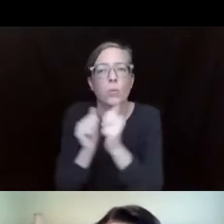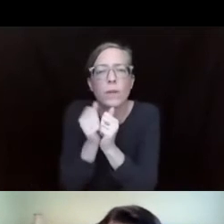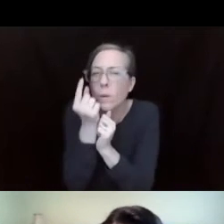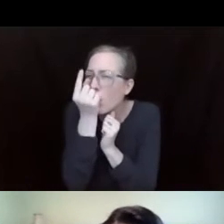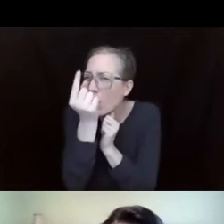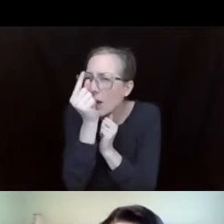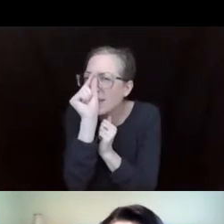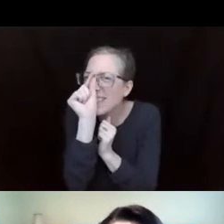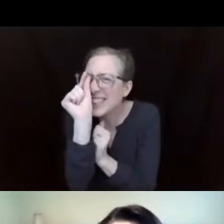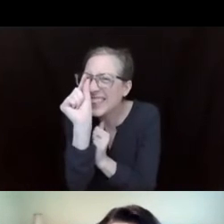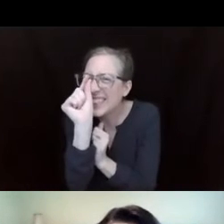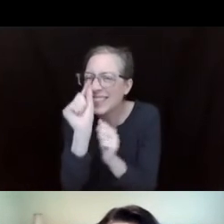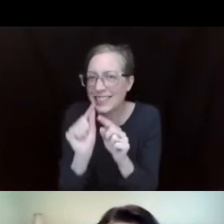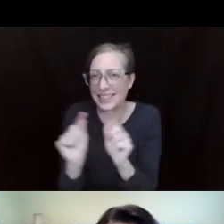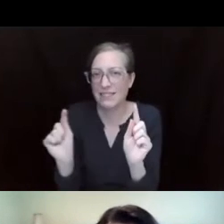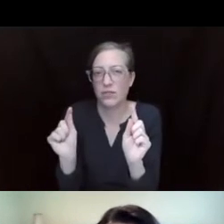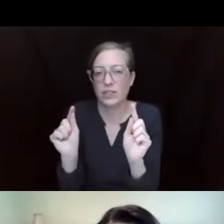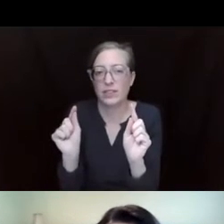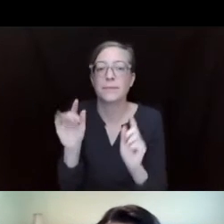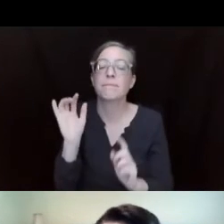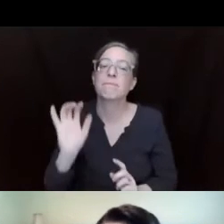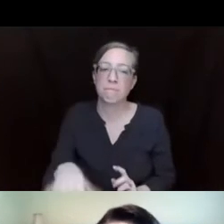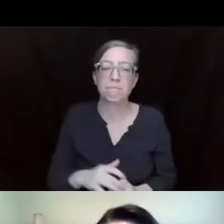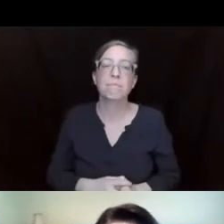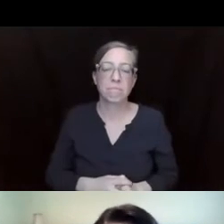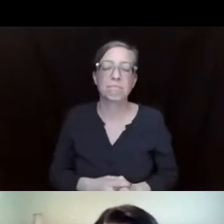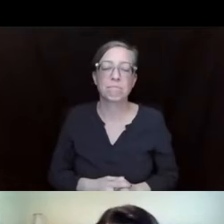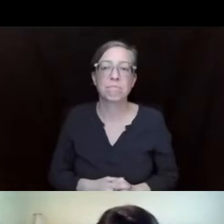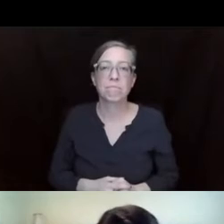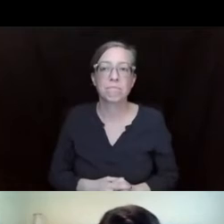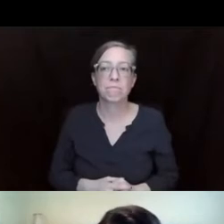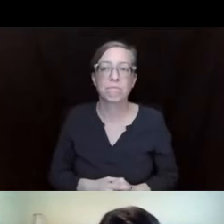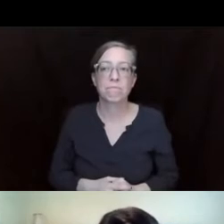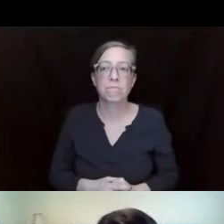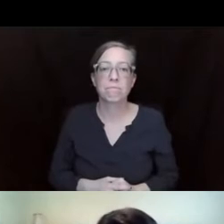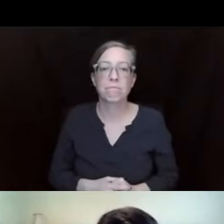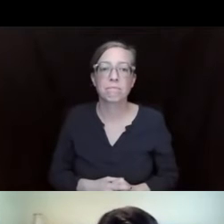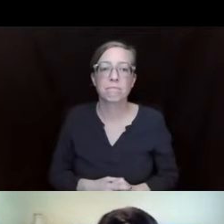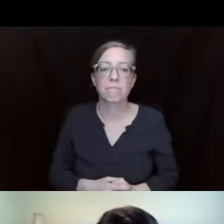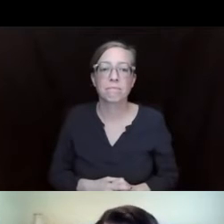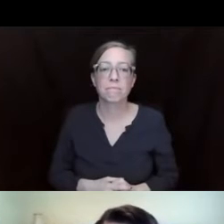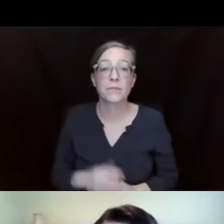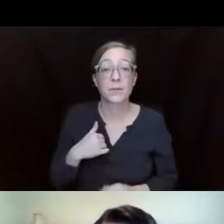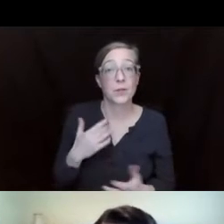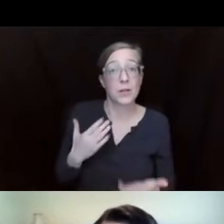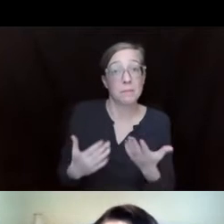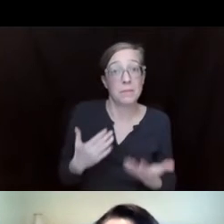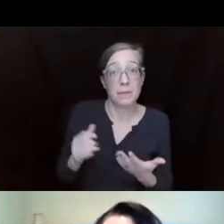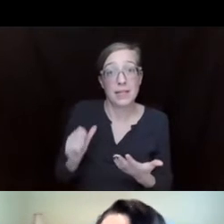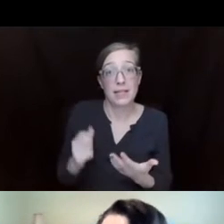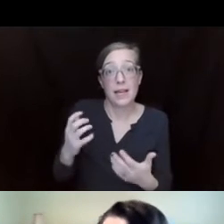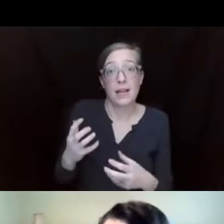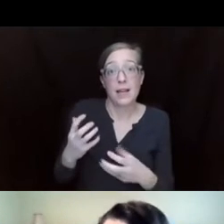in electrical charge. So that is non-electric microfluidics. It's like a super weapon. And I might be able to distinguish between cells